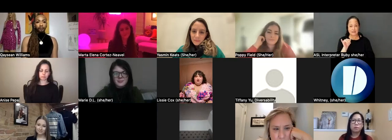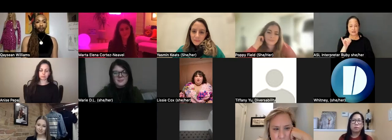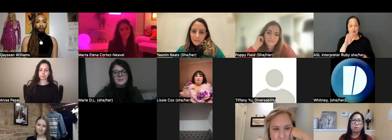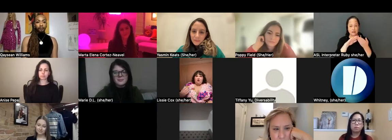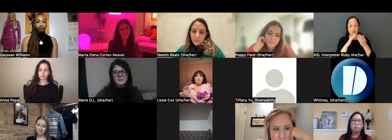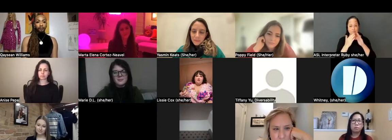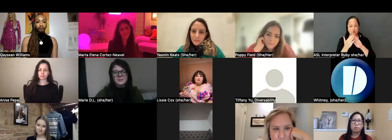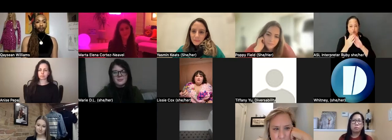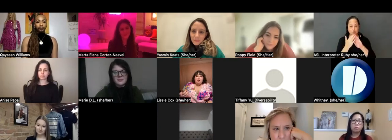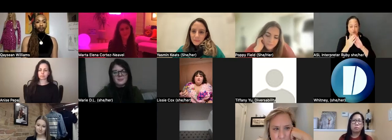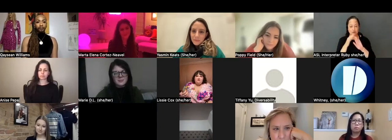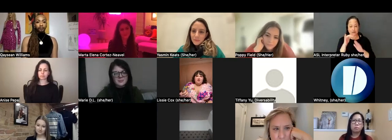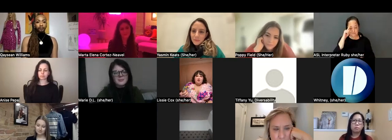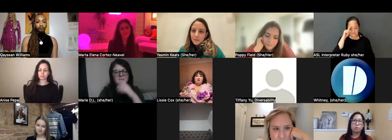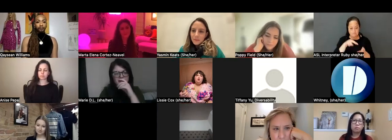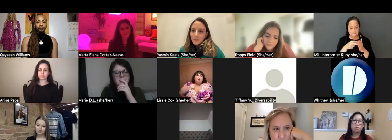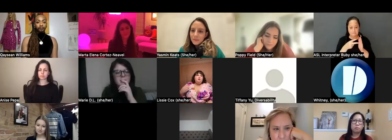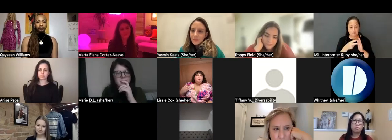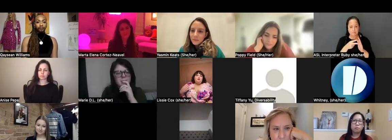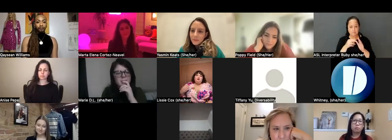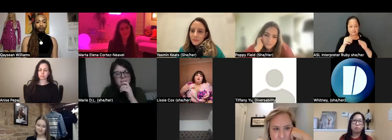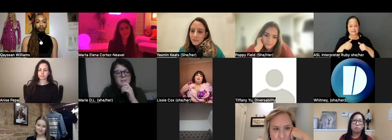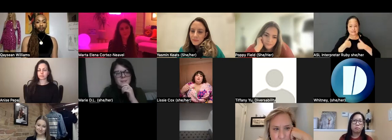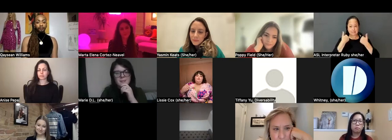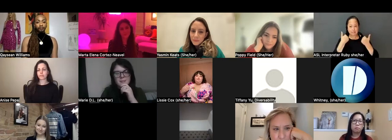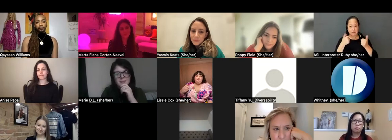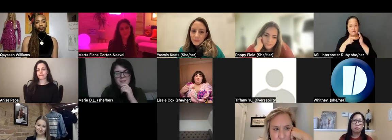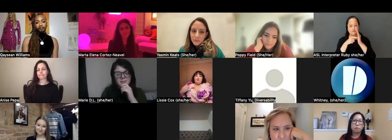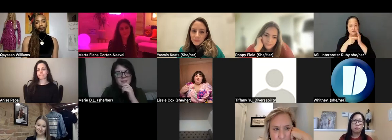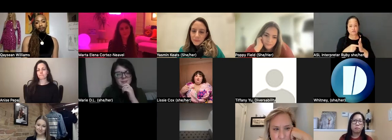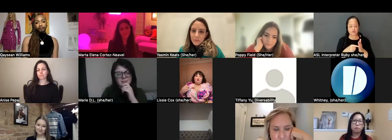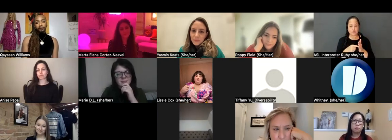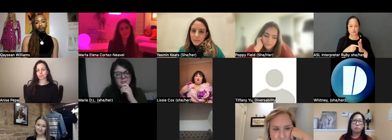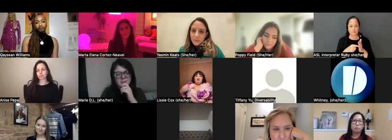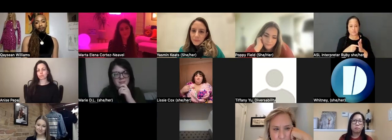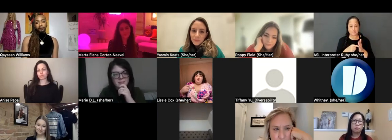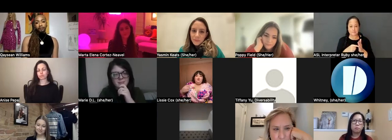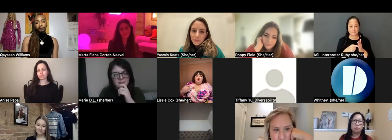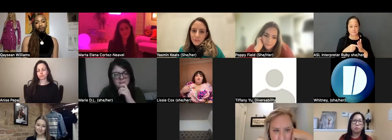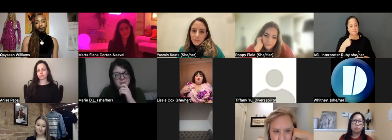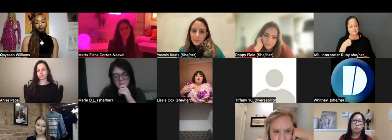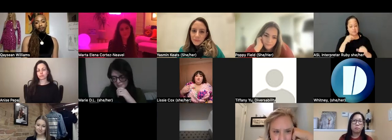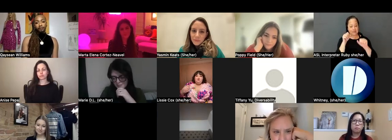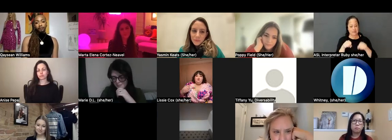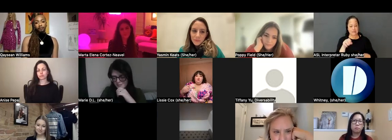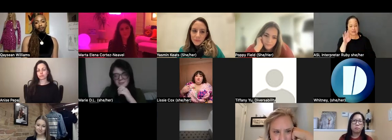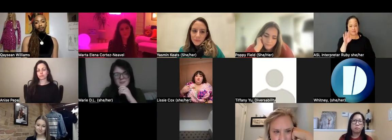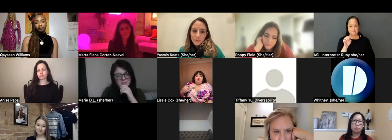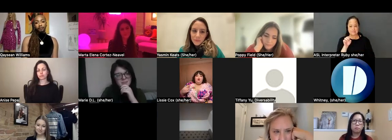community and that purpose in life to like show that like I can be